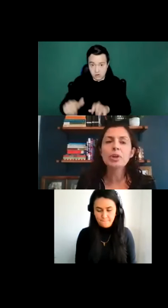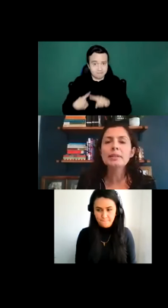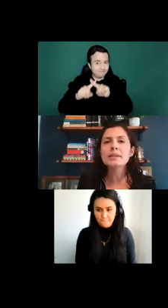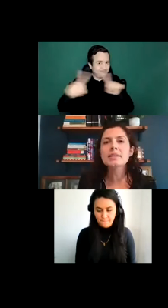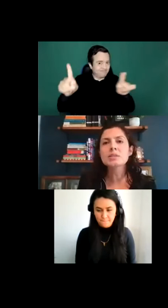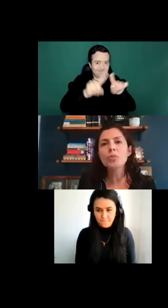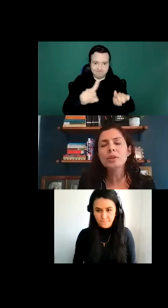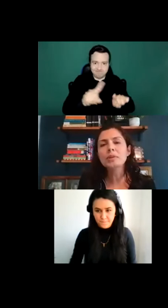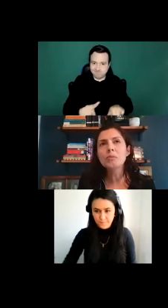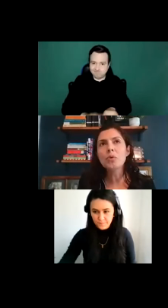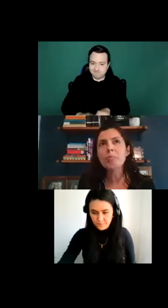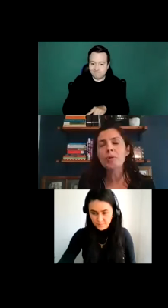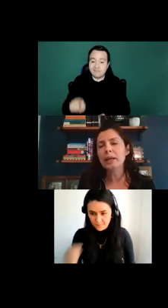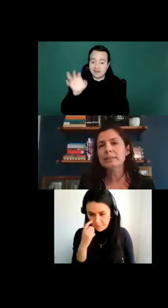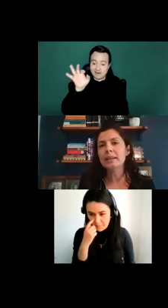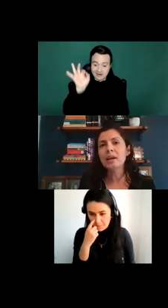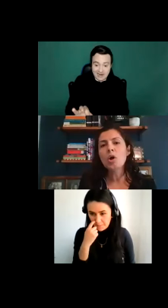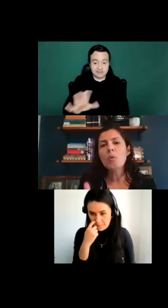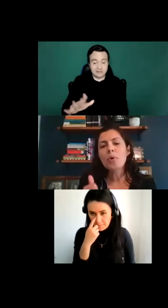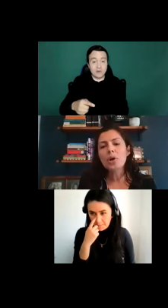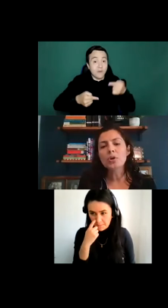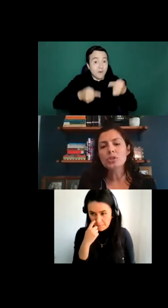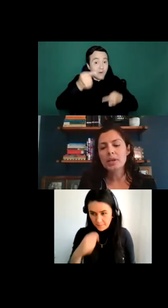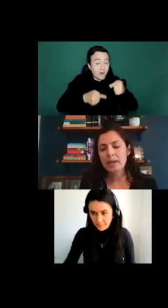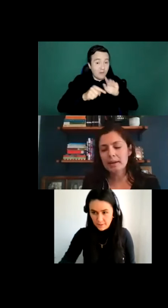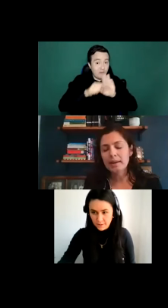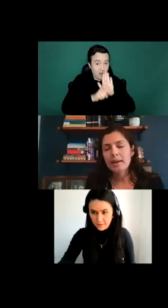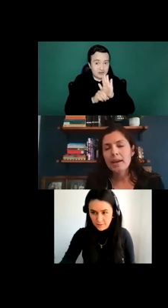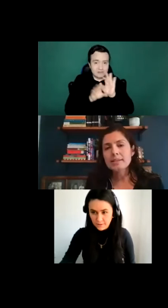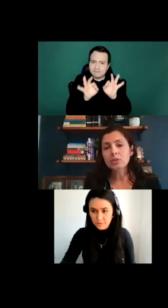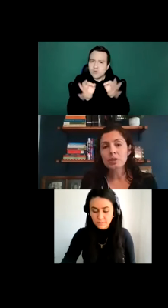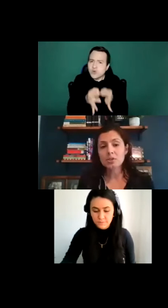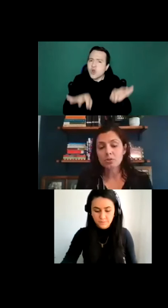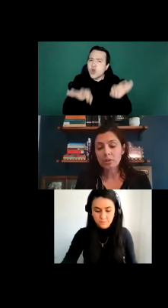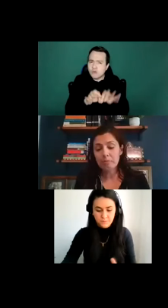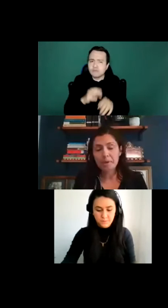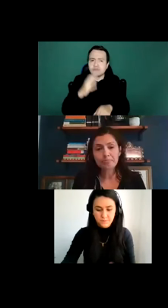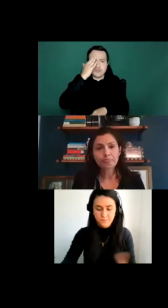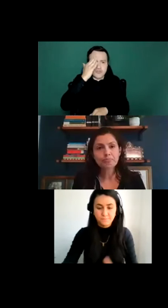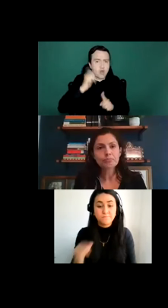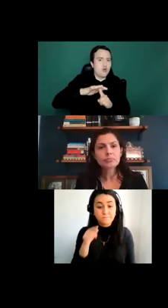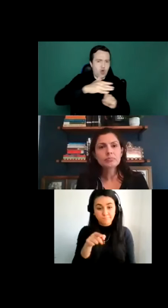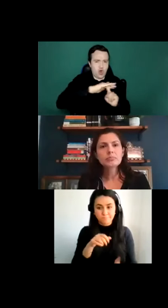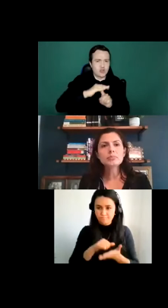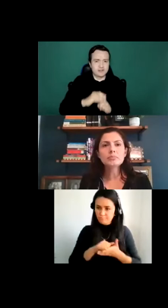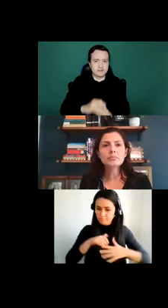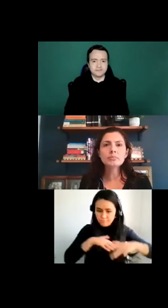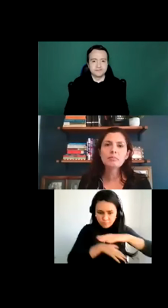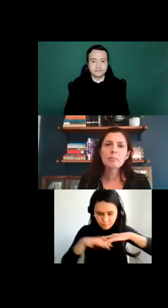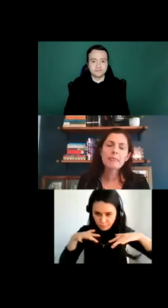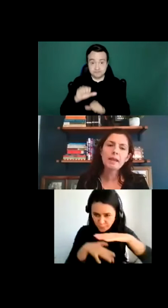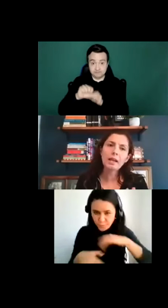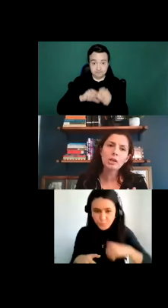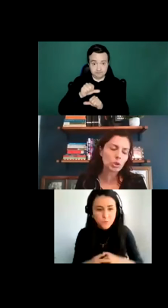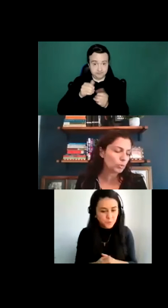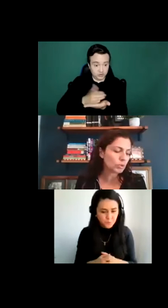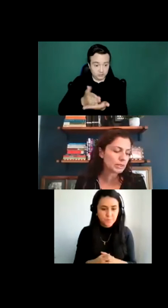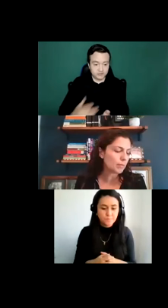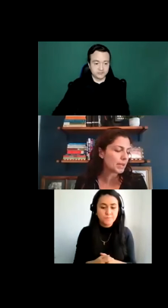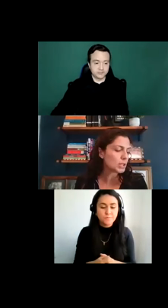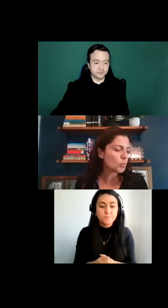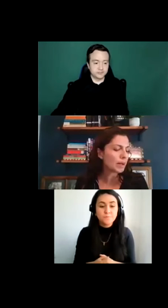context changes from one country to another, and the analysis of these policies in a more localized way will allow